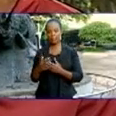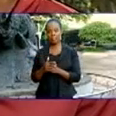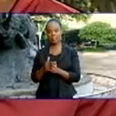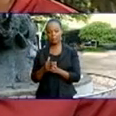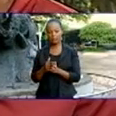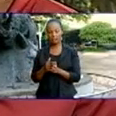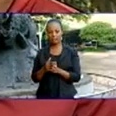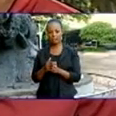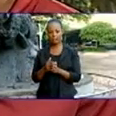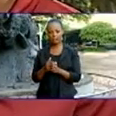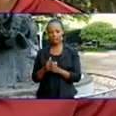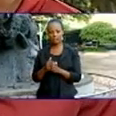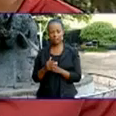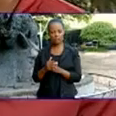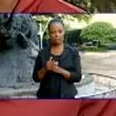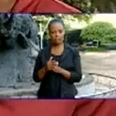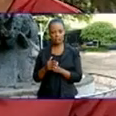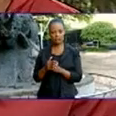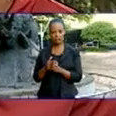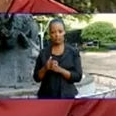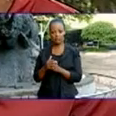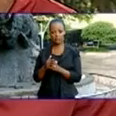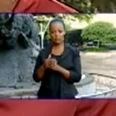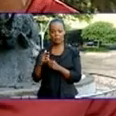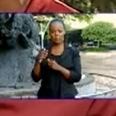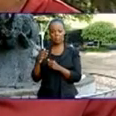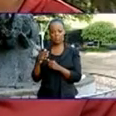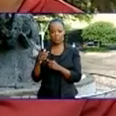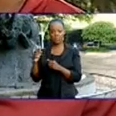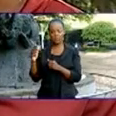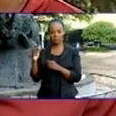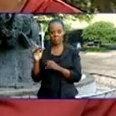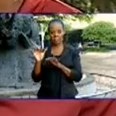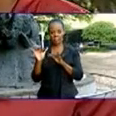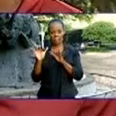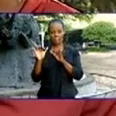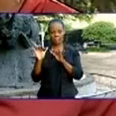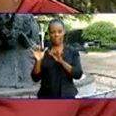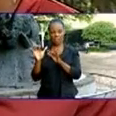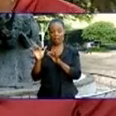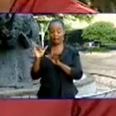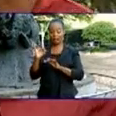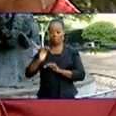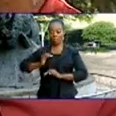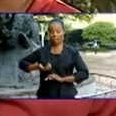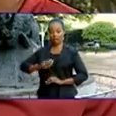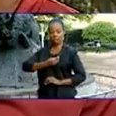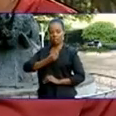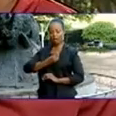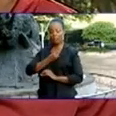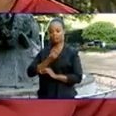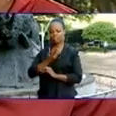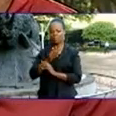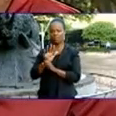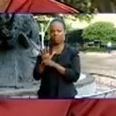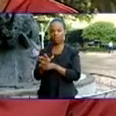how to, if they will be able to get assistance from you. They tend to undermine you in a way that